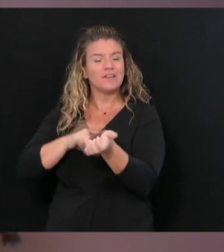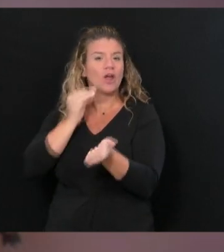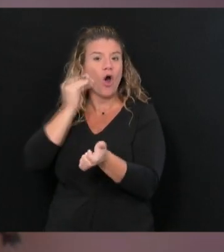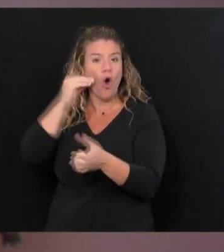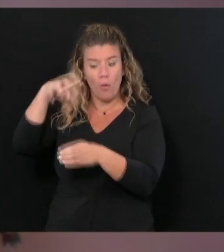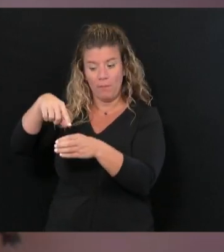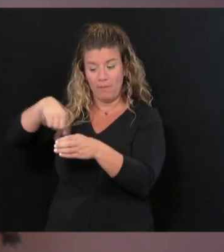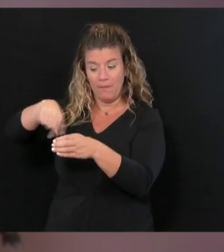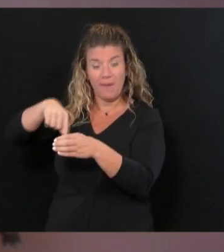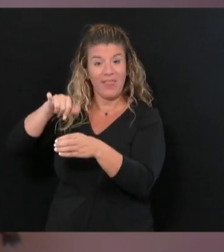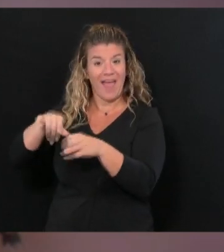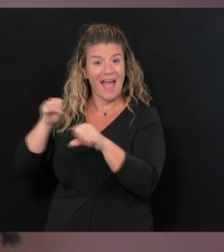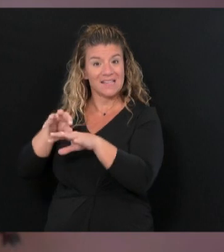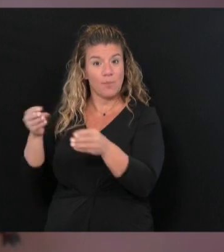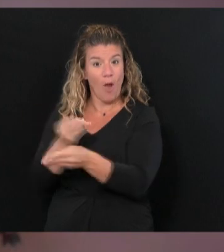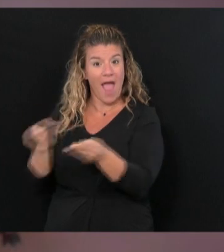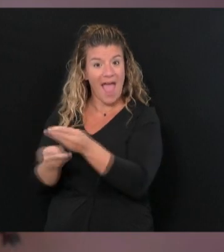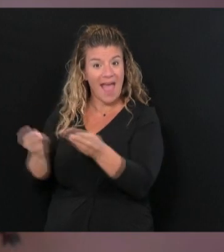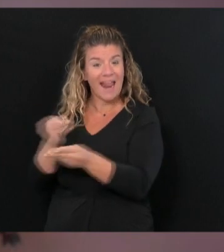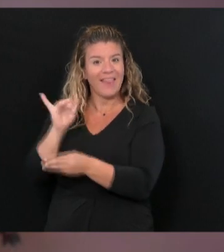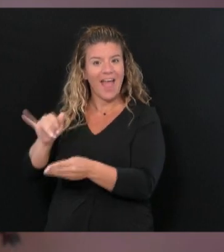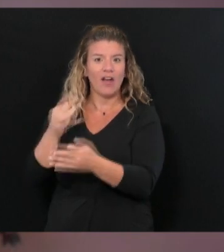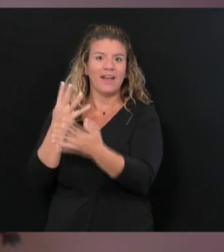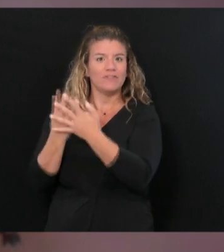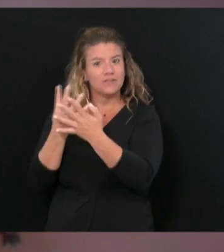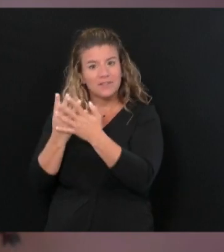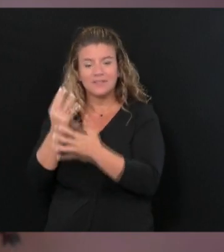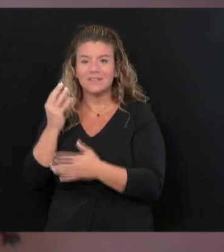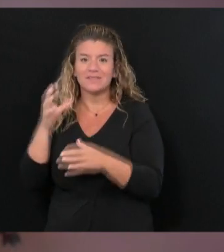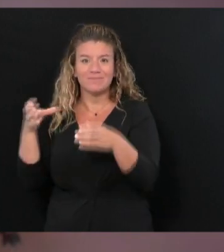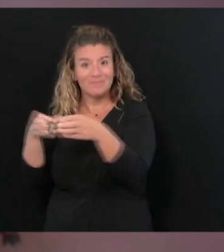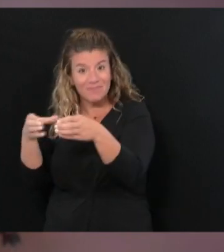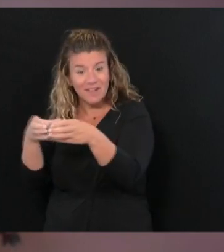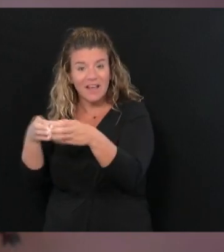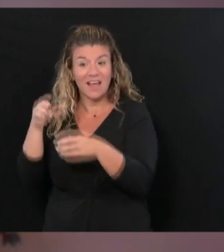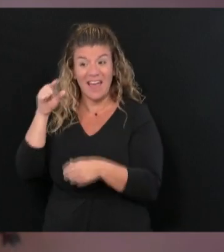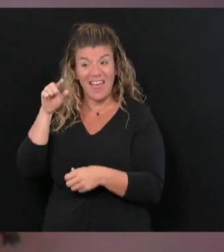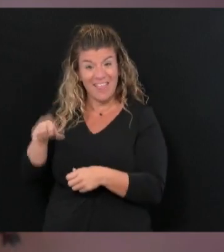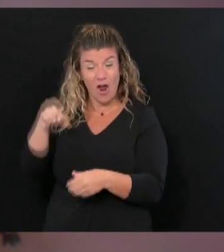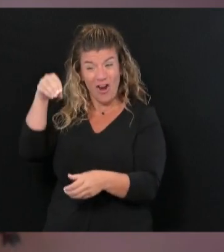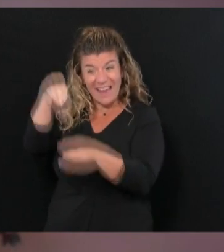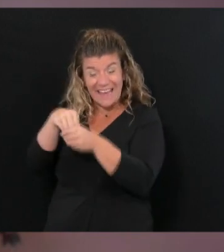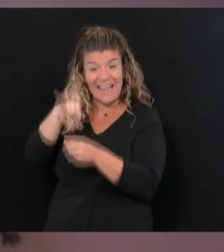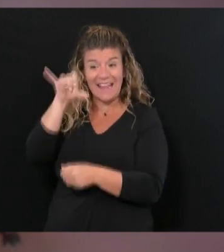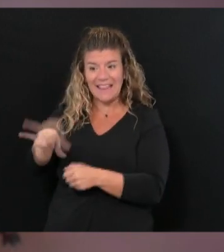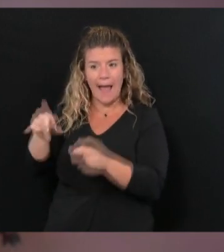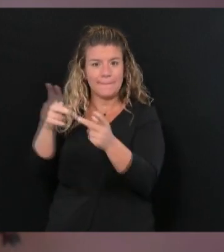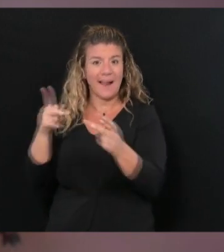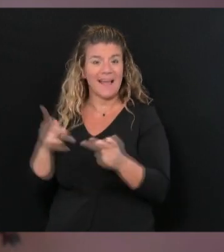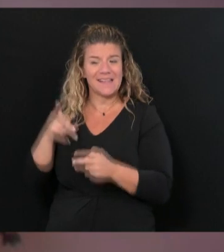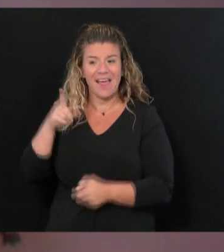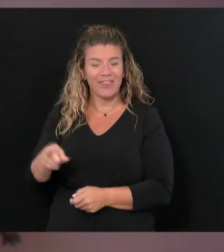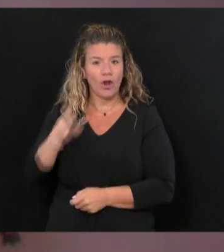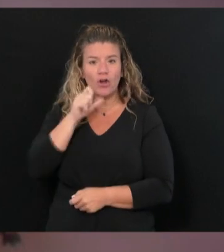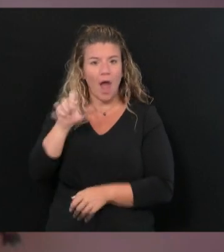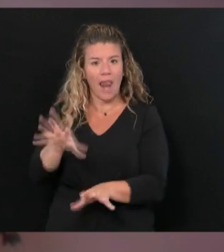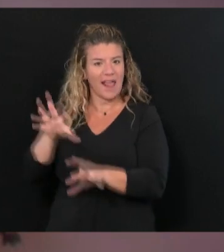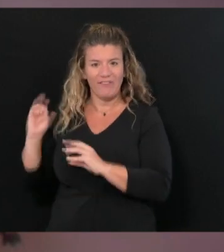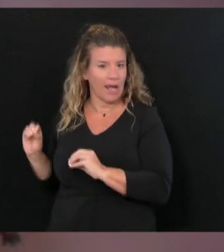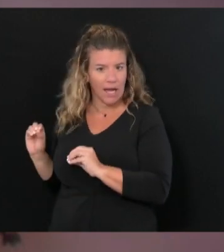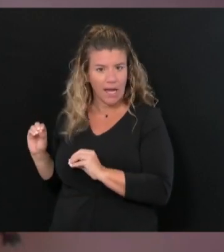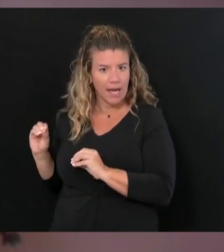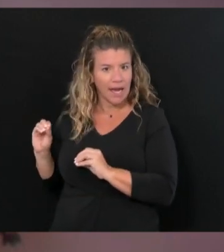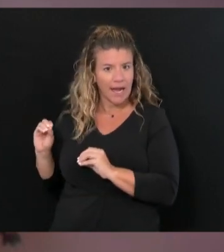or correctional facilities inmates, they are in that place and they're not going to go to the community to